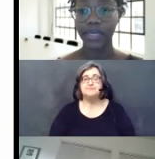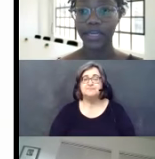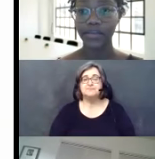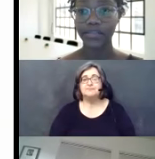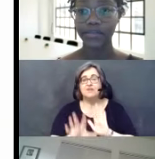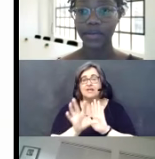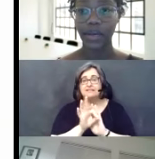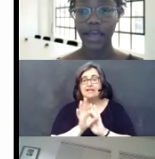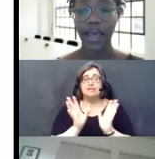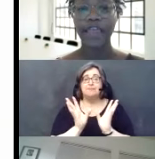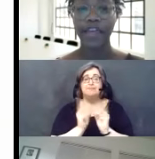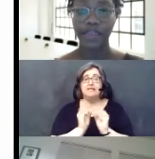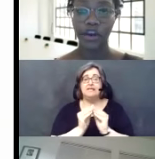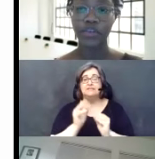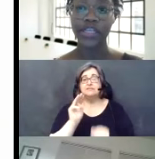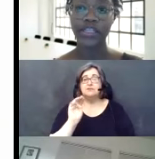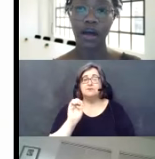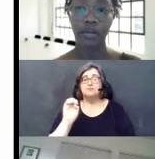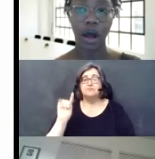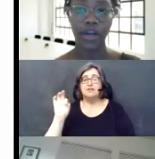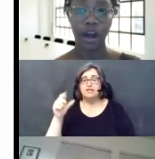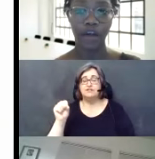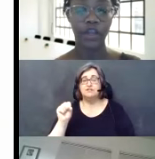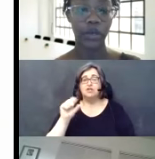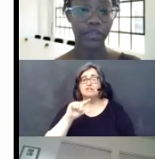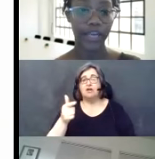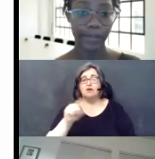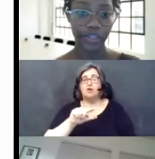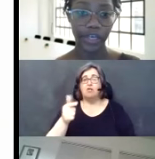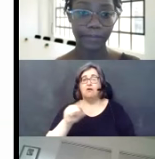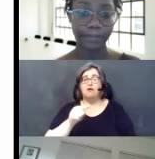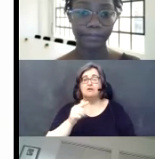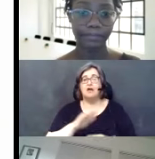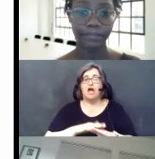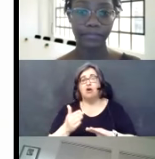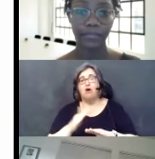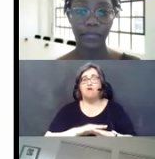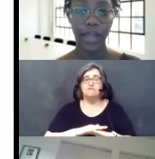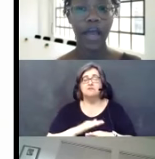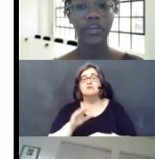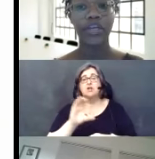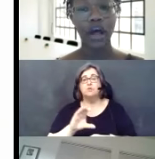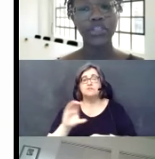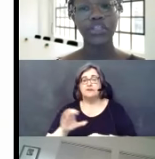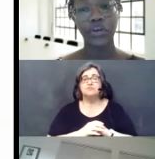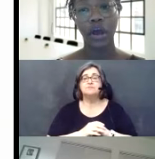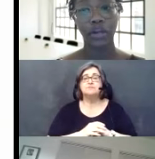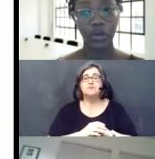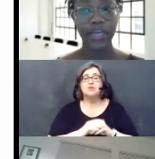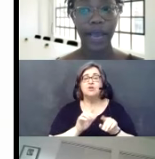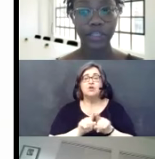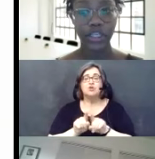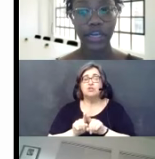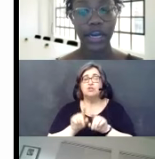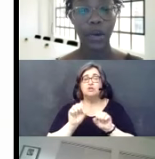Select meetings, and then there you can toggle on and off closed captioning. You can also turn on